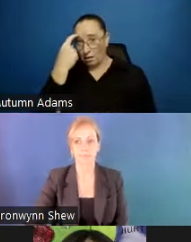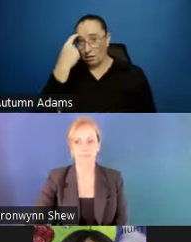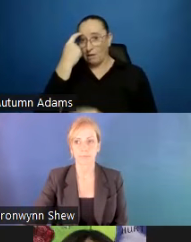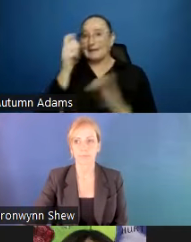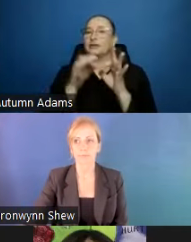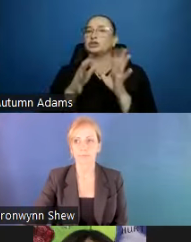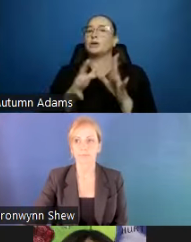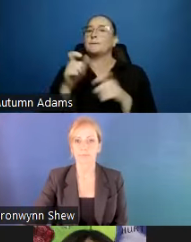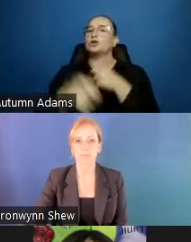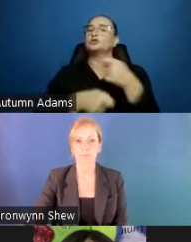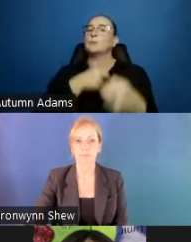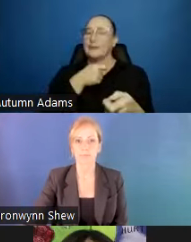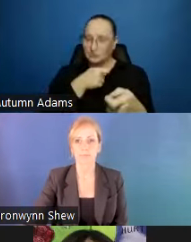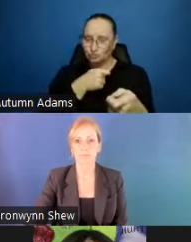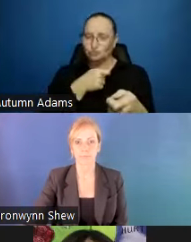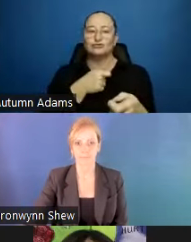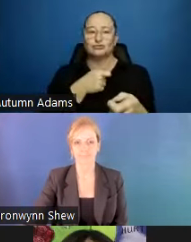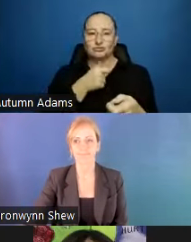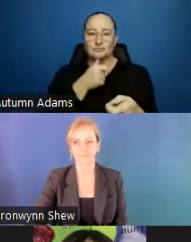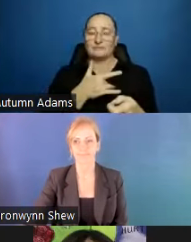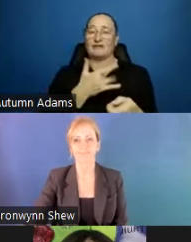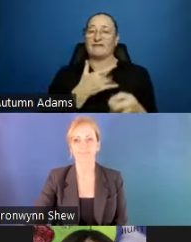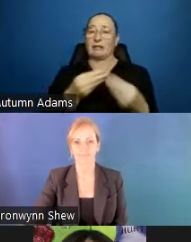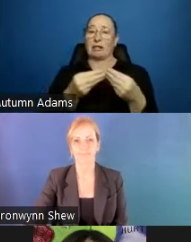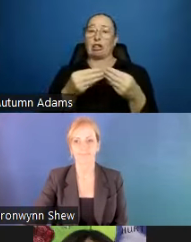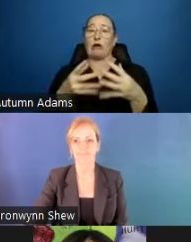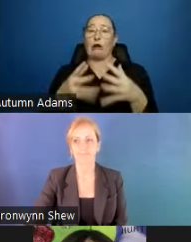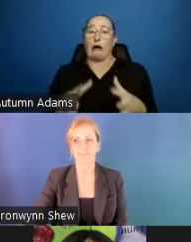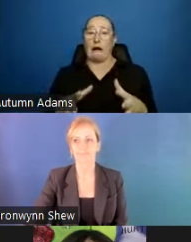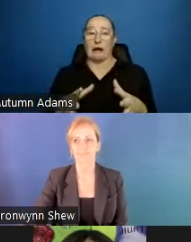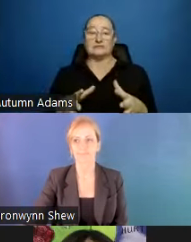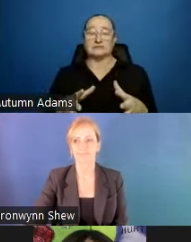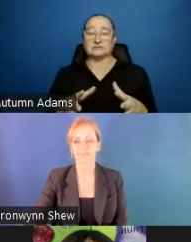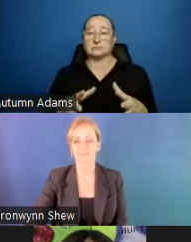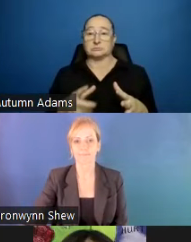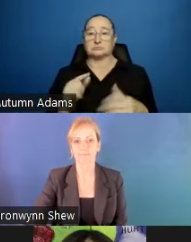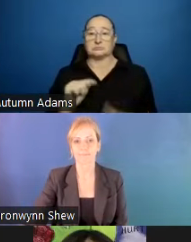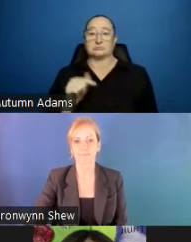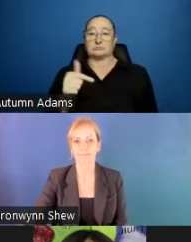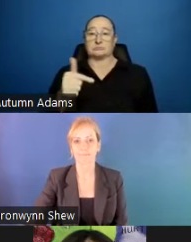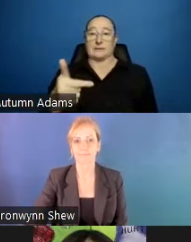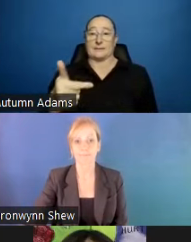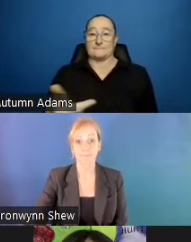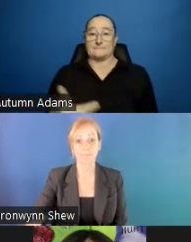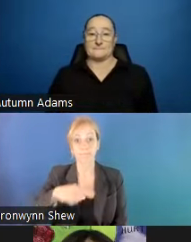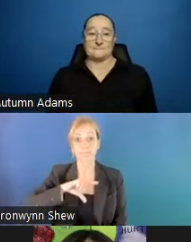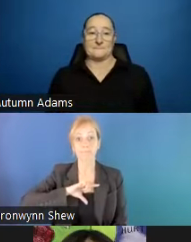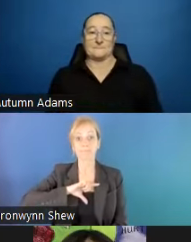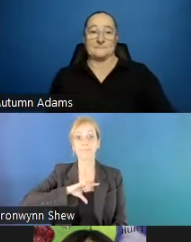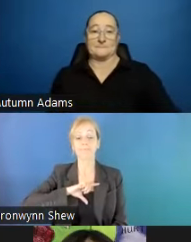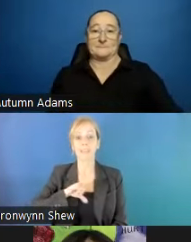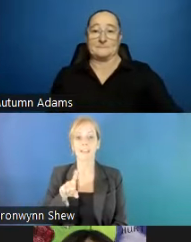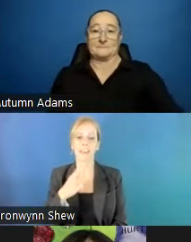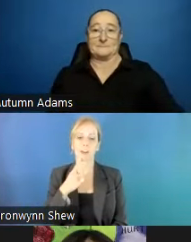maybe, they're just feeling lost and overwhelmed and they're in shock and they're just nodding like, yes, okay, go ahead. Yeah, okay, yeah, sure,